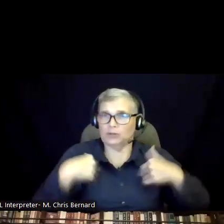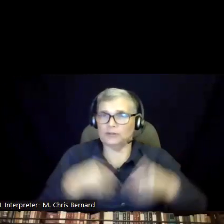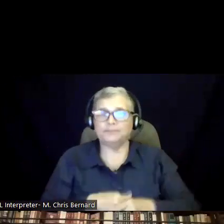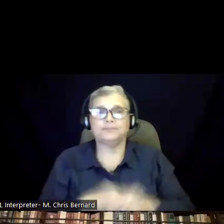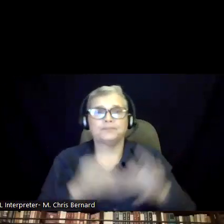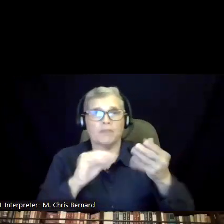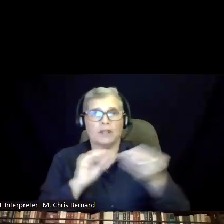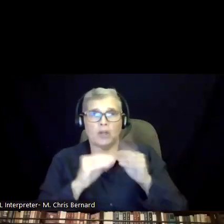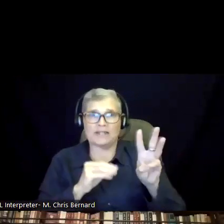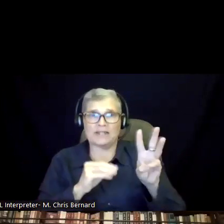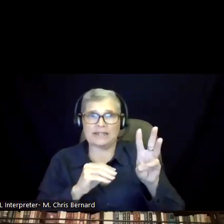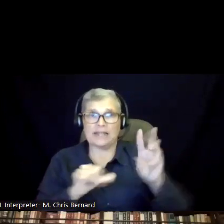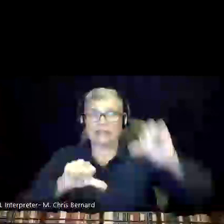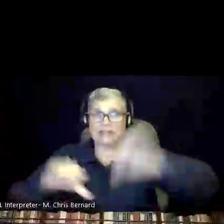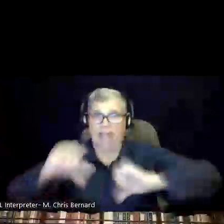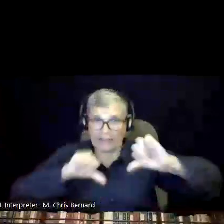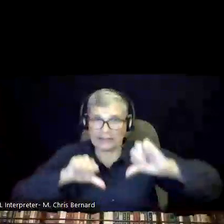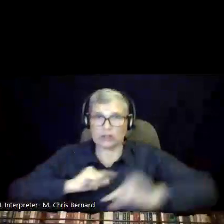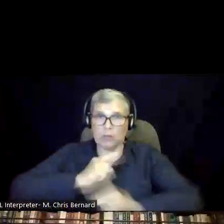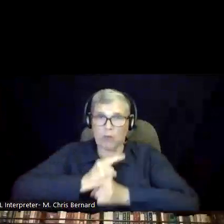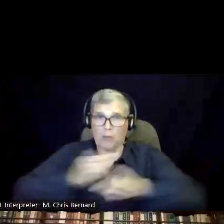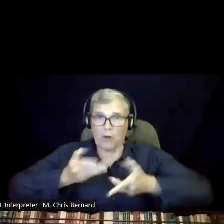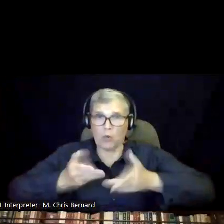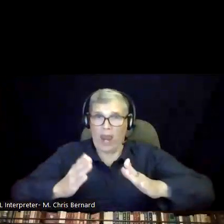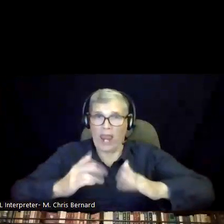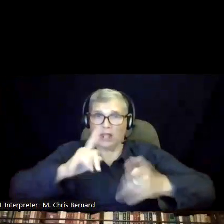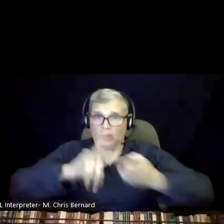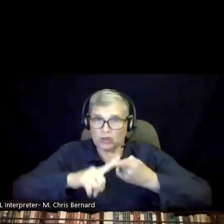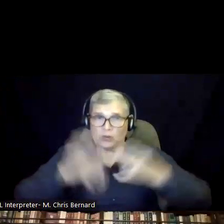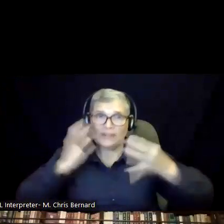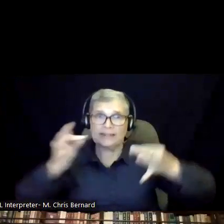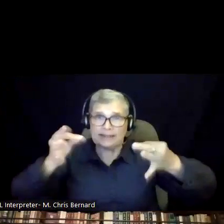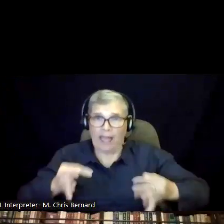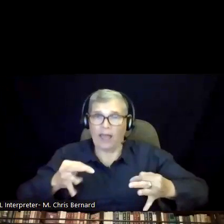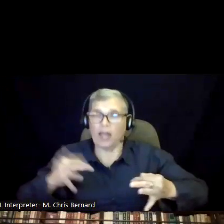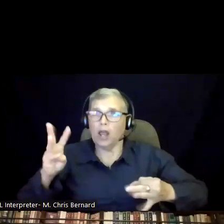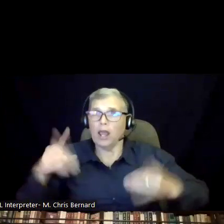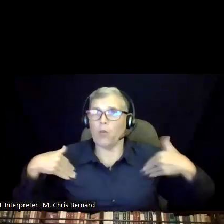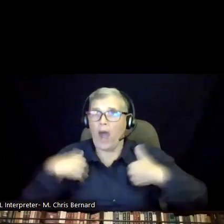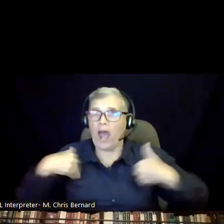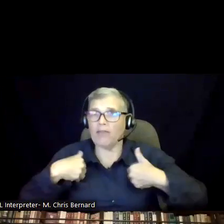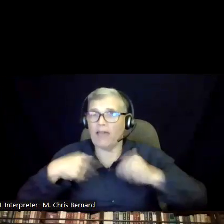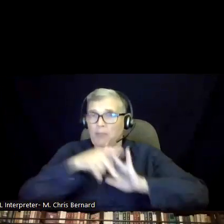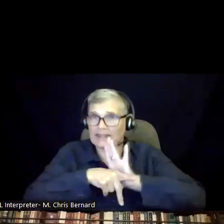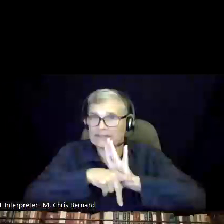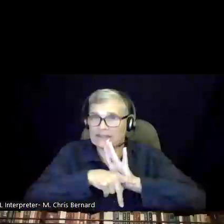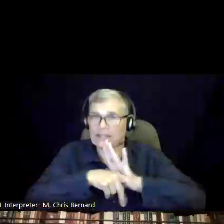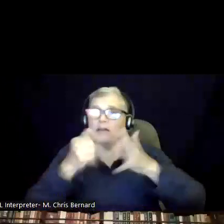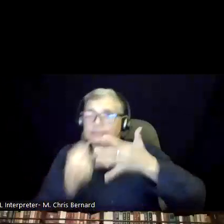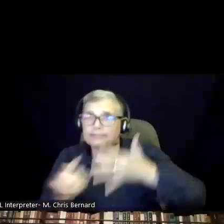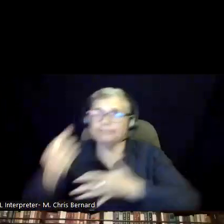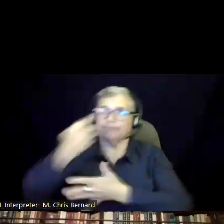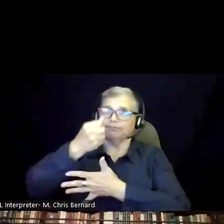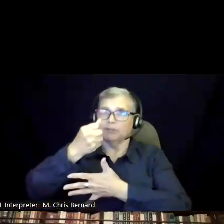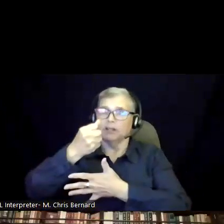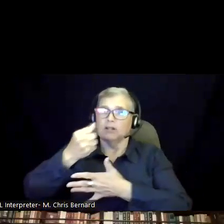Number 6, science is the proper tool to discharge wildlife policy. That puts professional wildlife management at the forefront of the